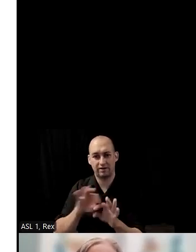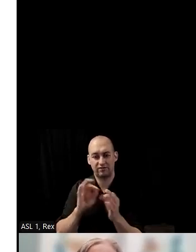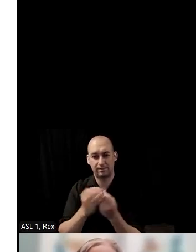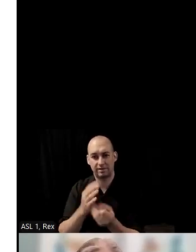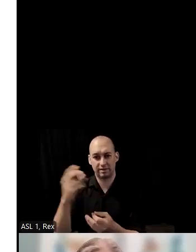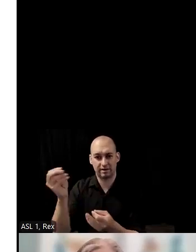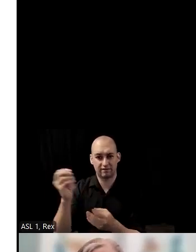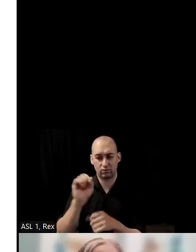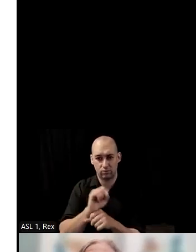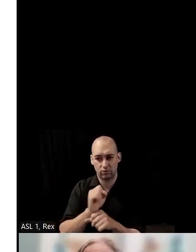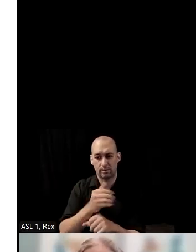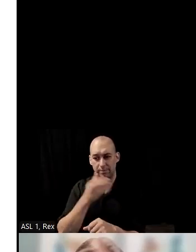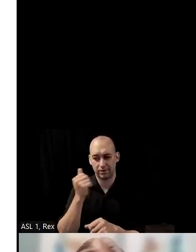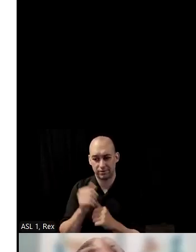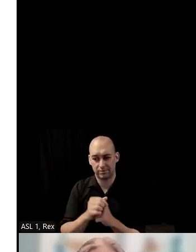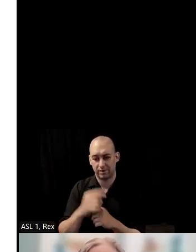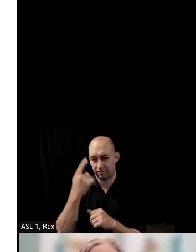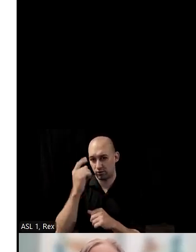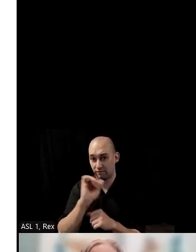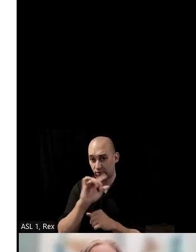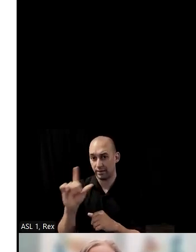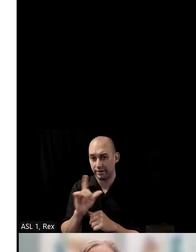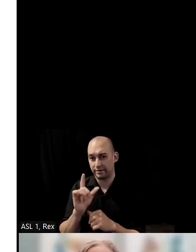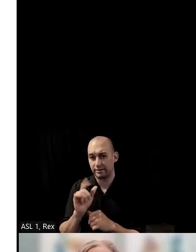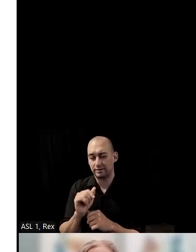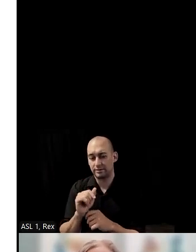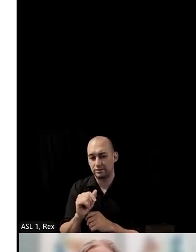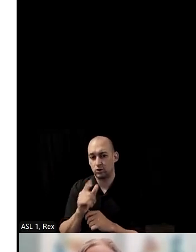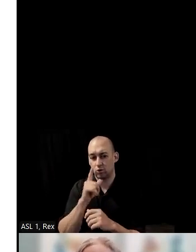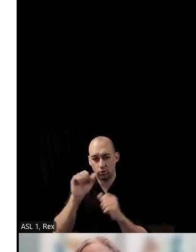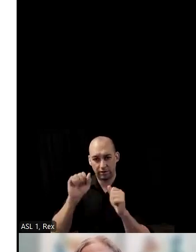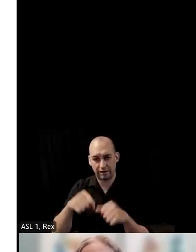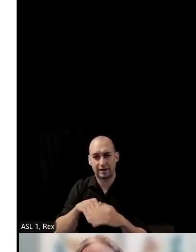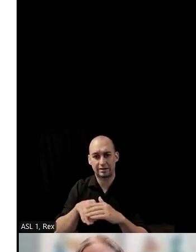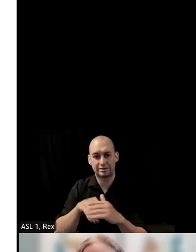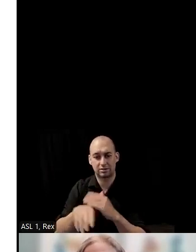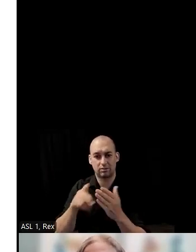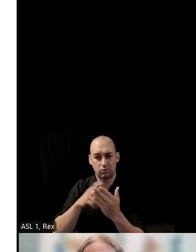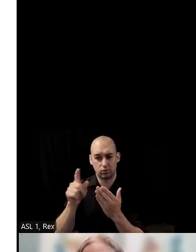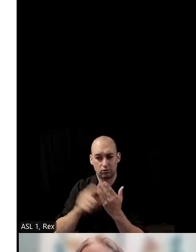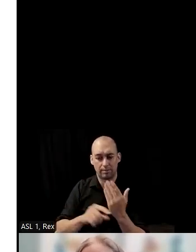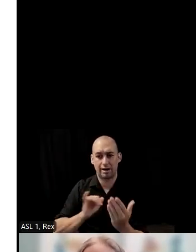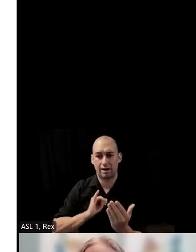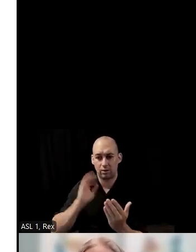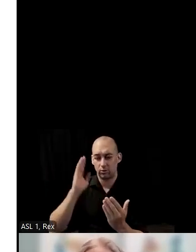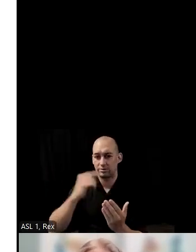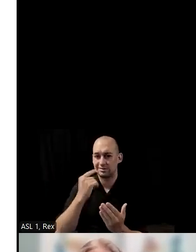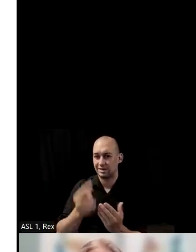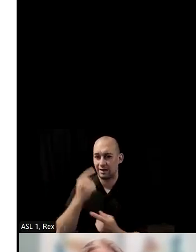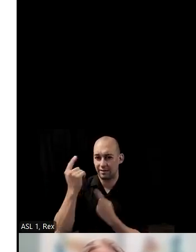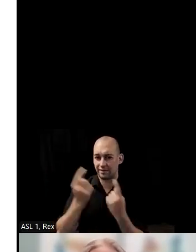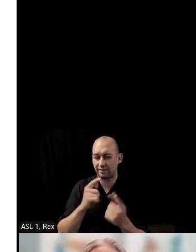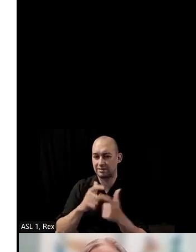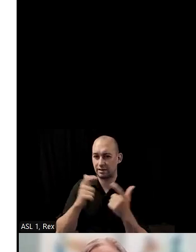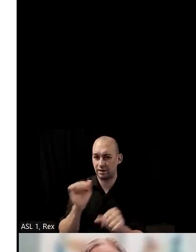work better for everyone who can access that program. And I will say that I do feel like there's a lot of work to be